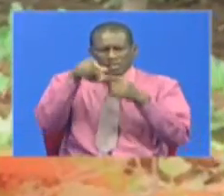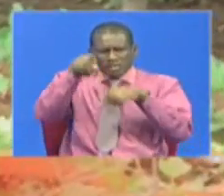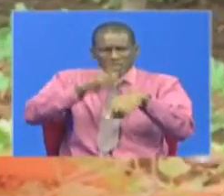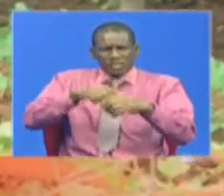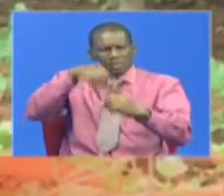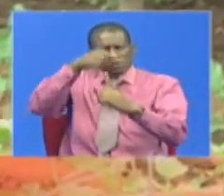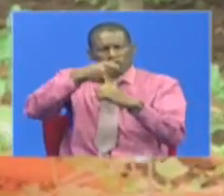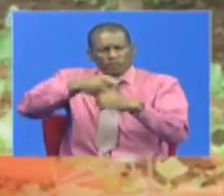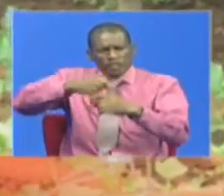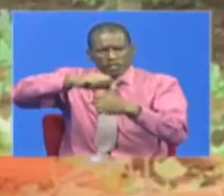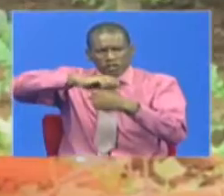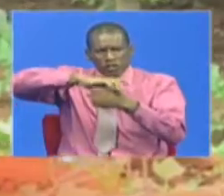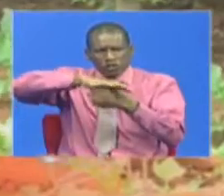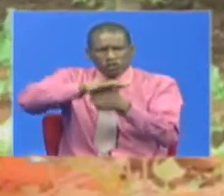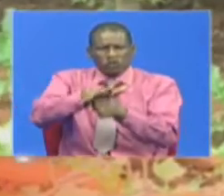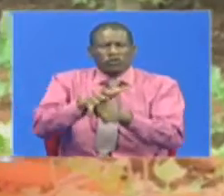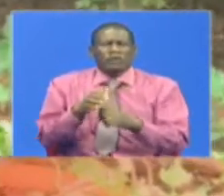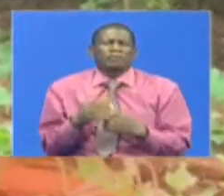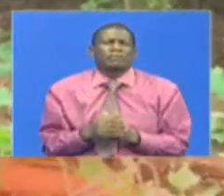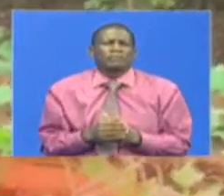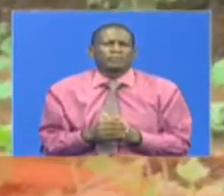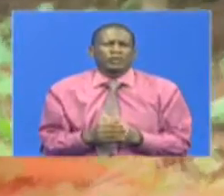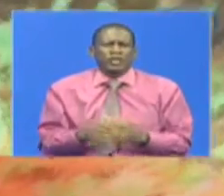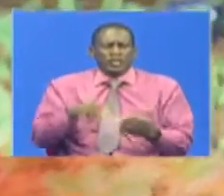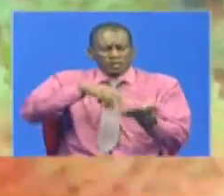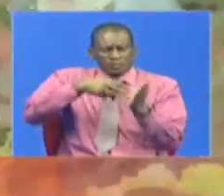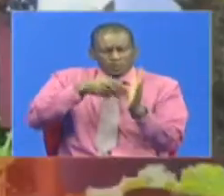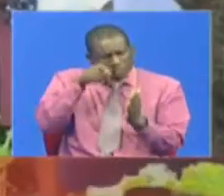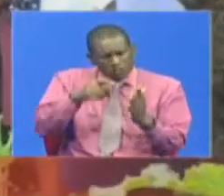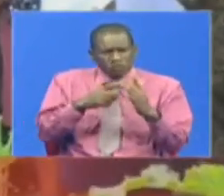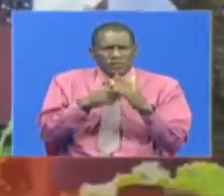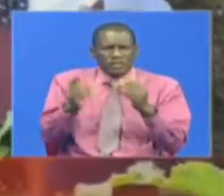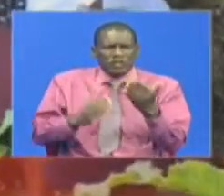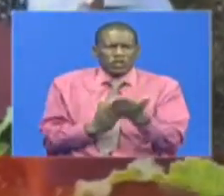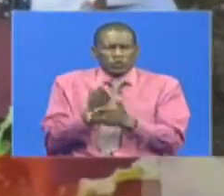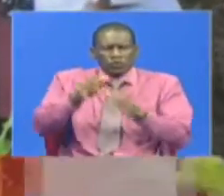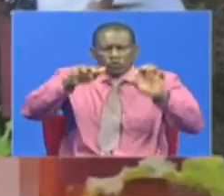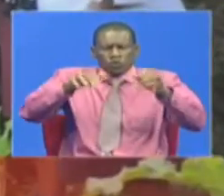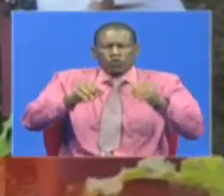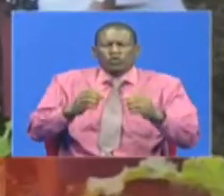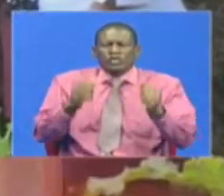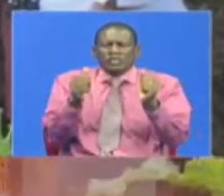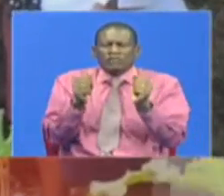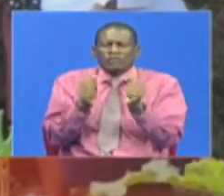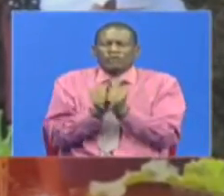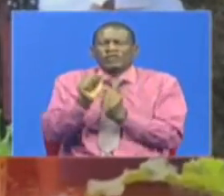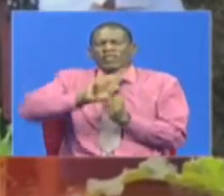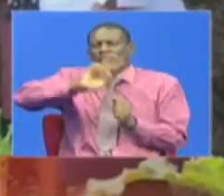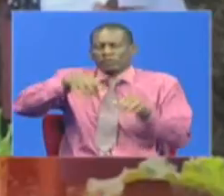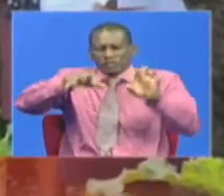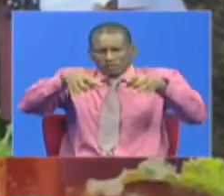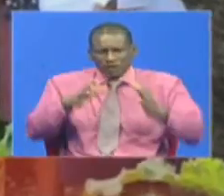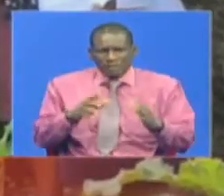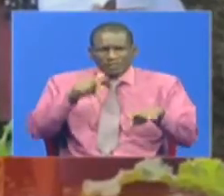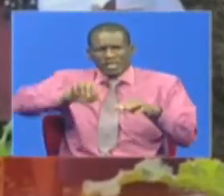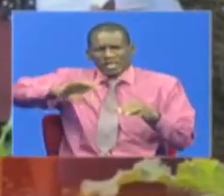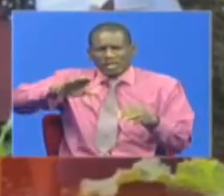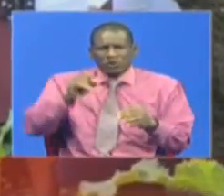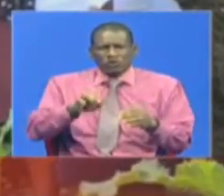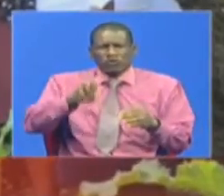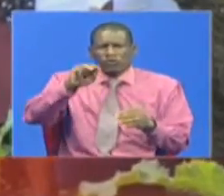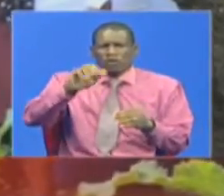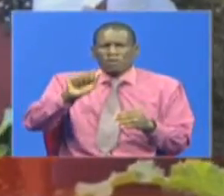na athari za virusi vya corona. Mradi huu umeanzishwa kupitia wakulima 15,000 katika kaunti ya